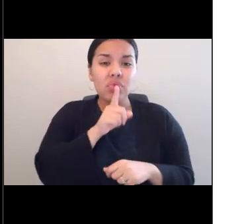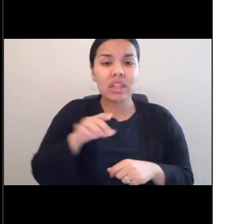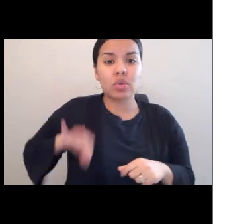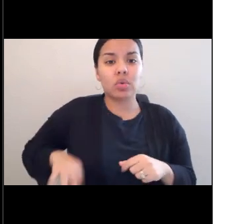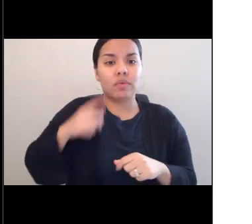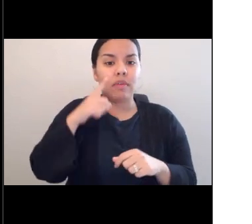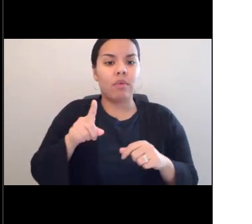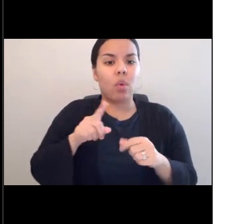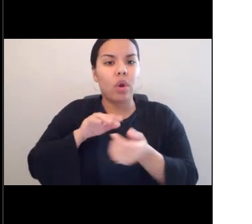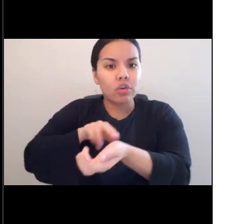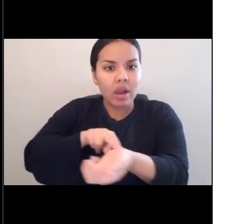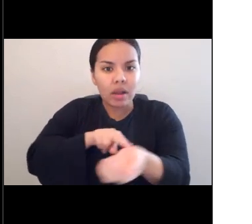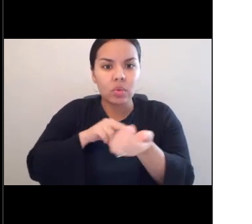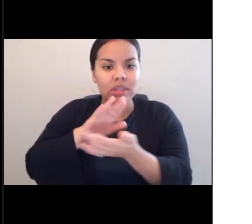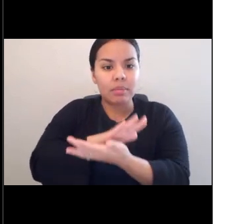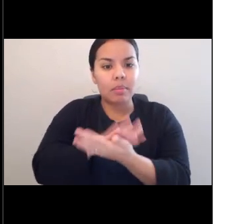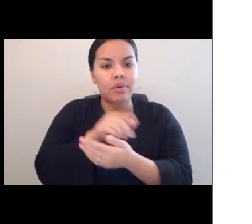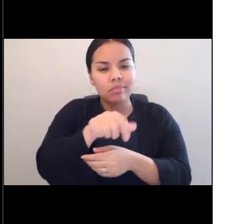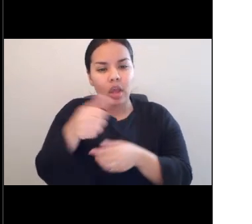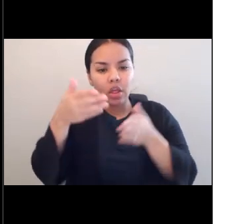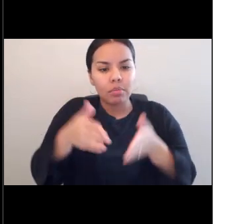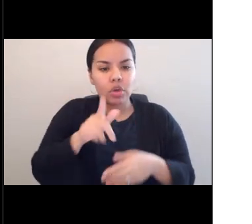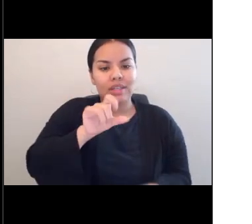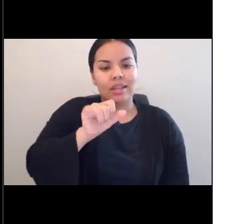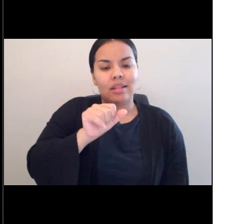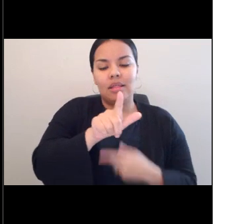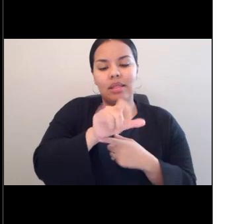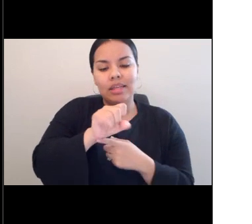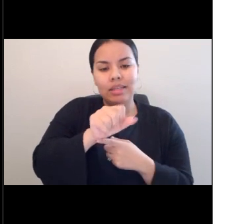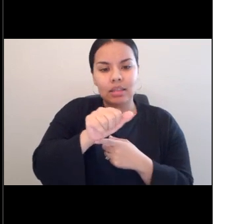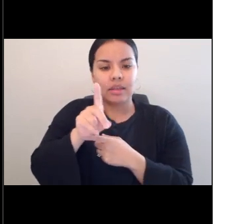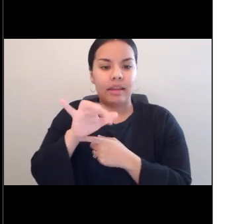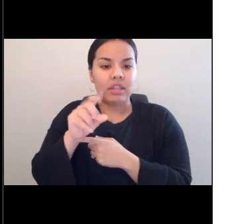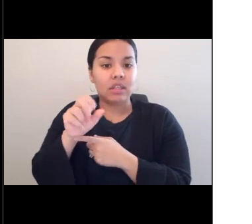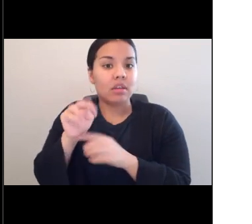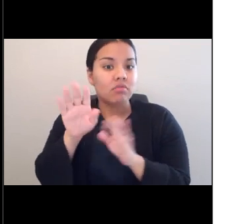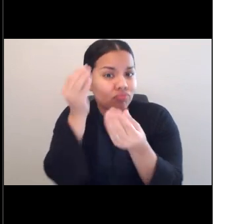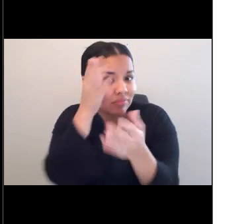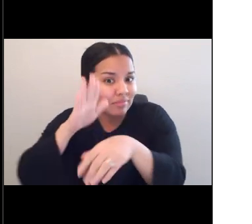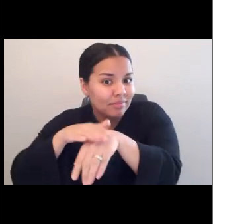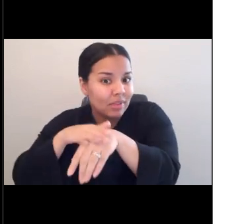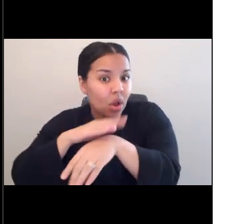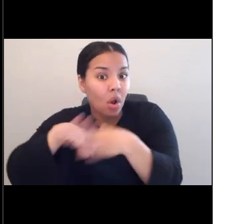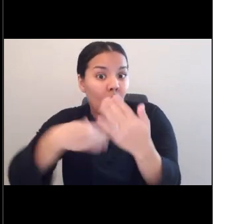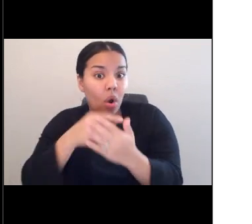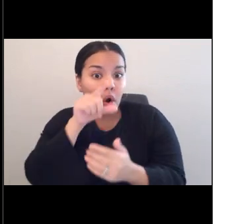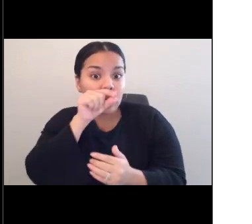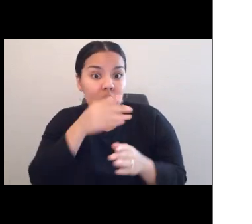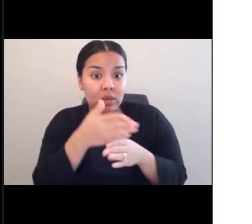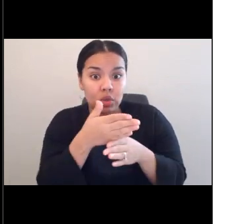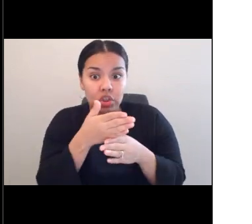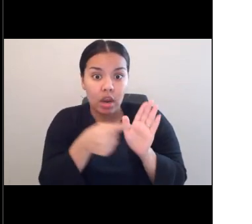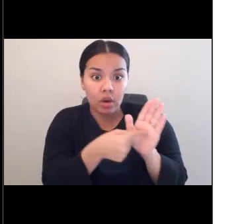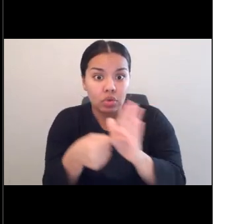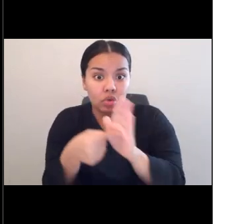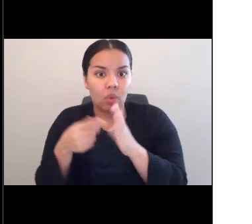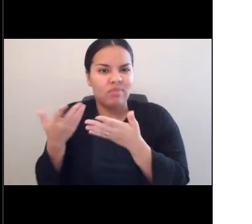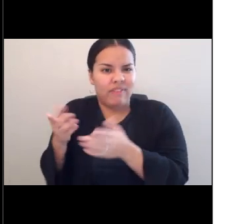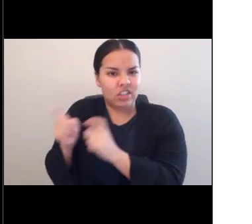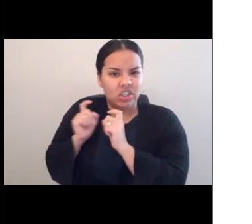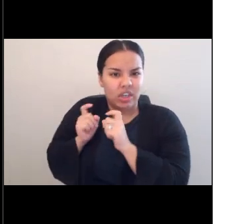papers. So this is a tweet from Lisa Davidson. And I'll say all the tweets that we're showing, we got permission to show. So this